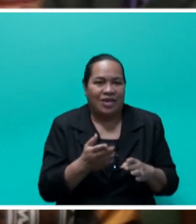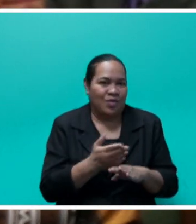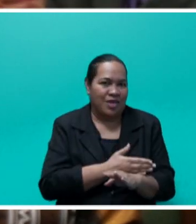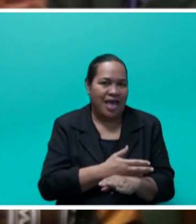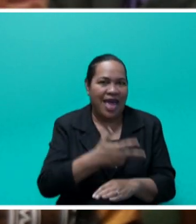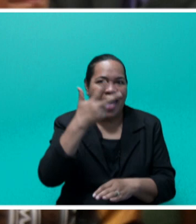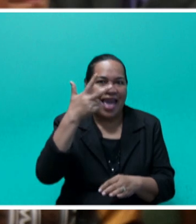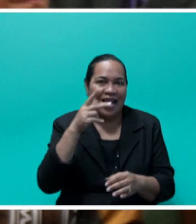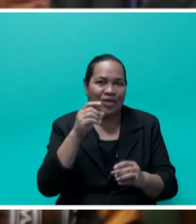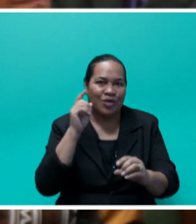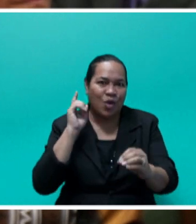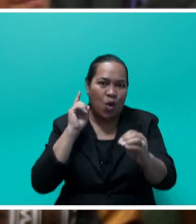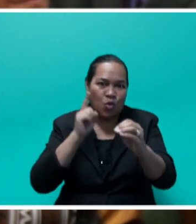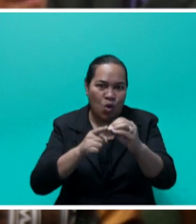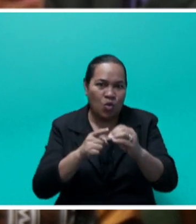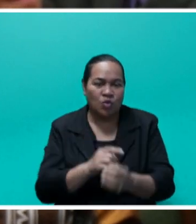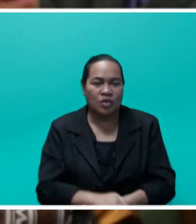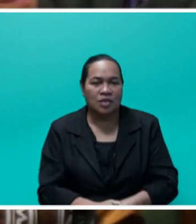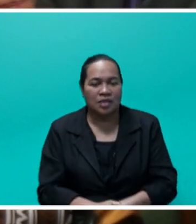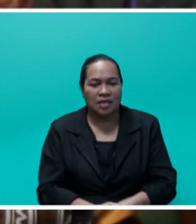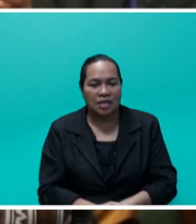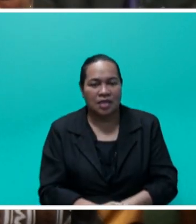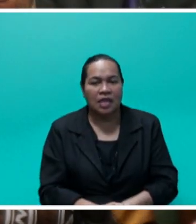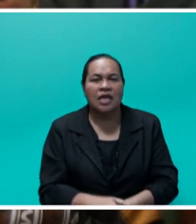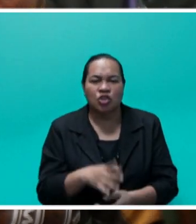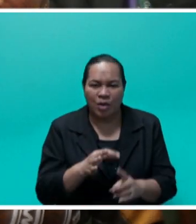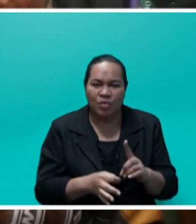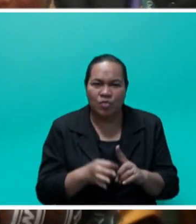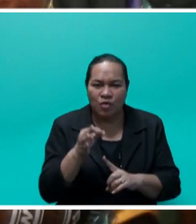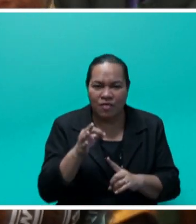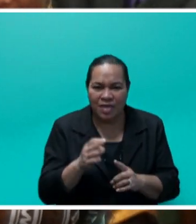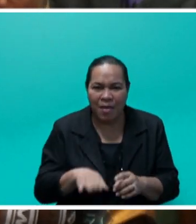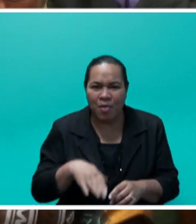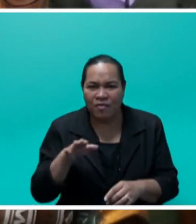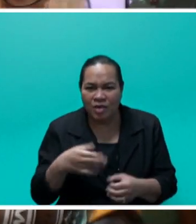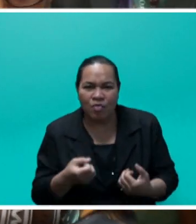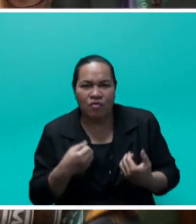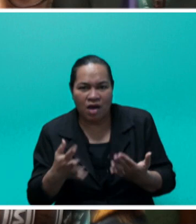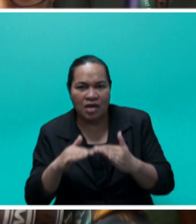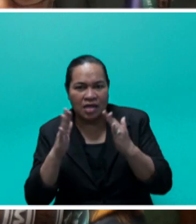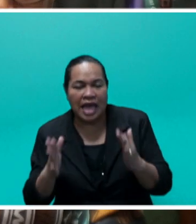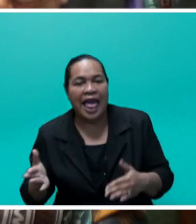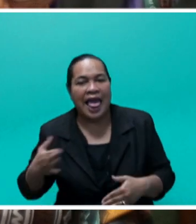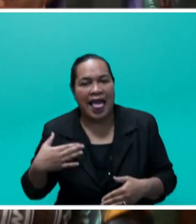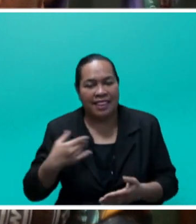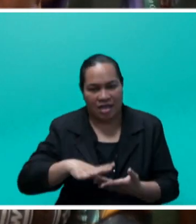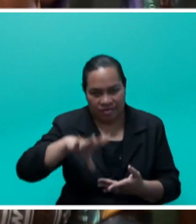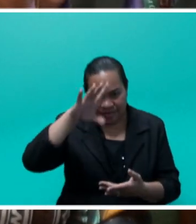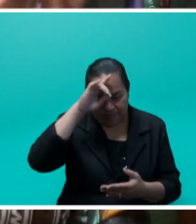goals focused on reducing income poverty, providing housing, health, education,